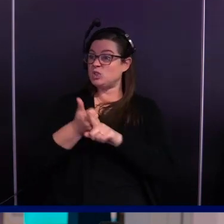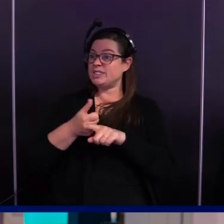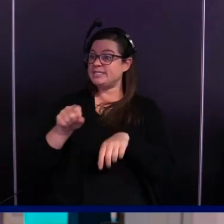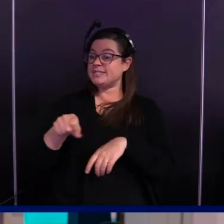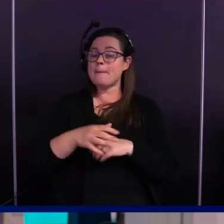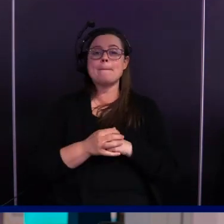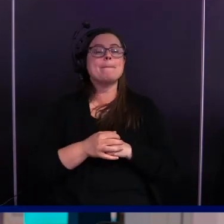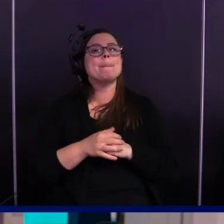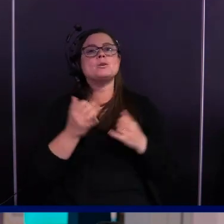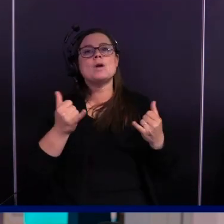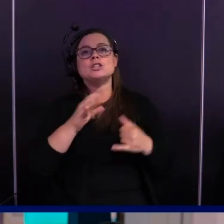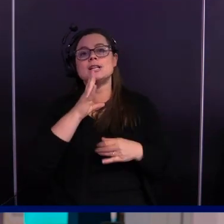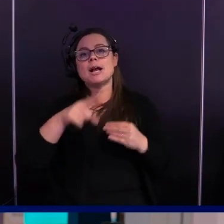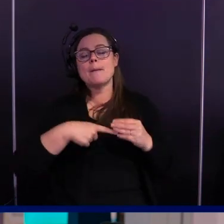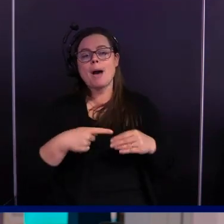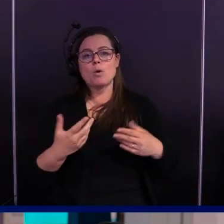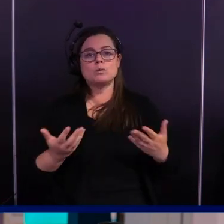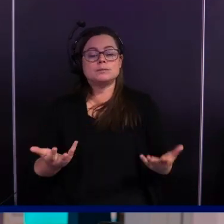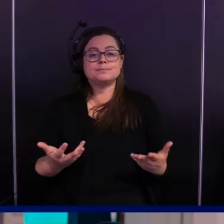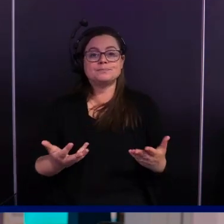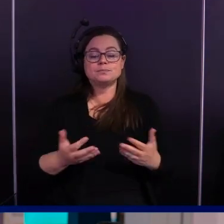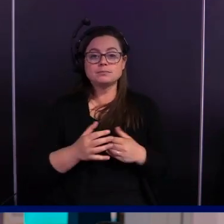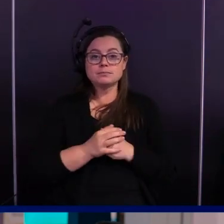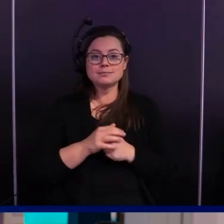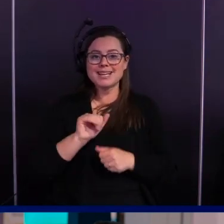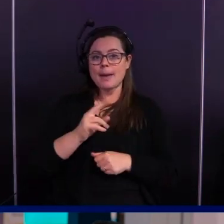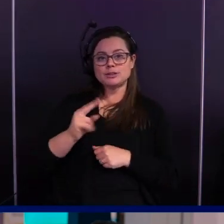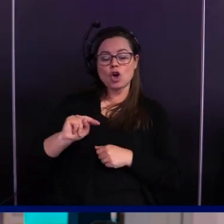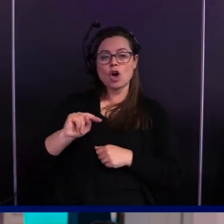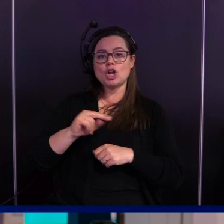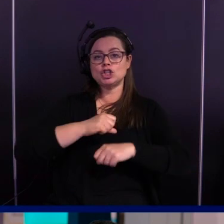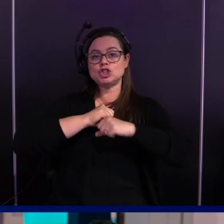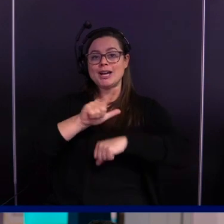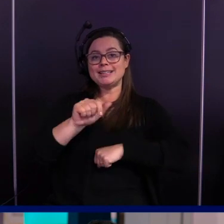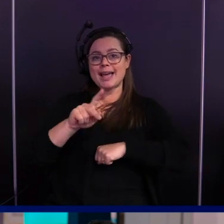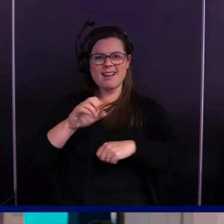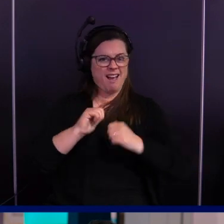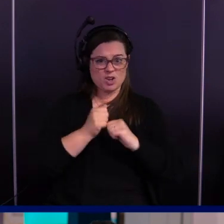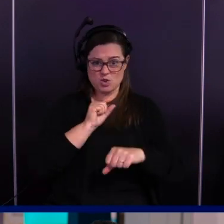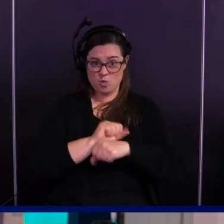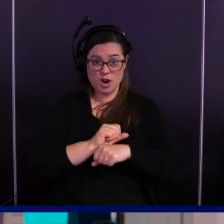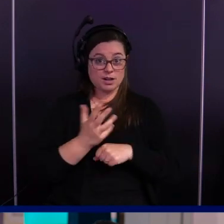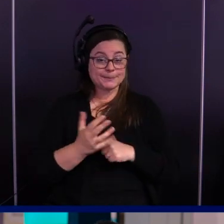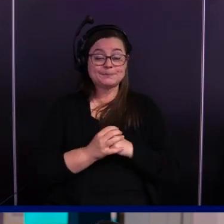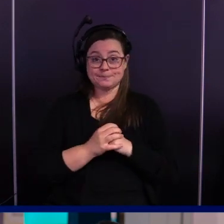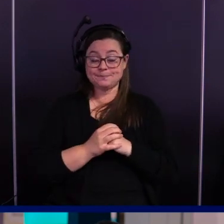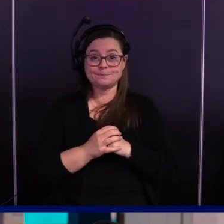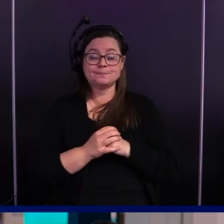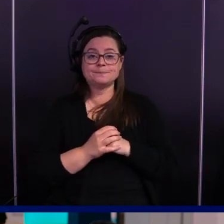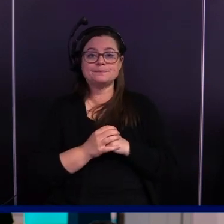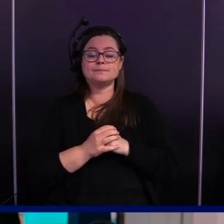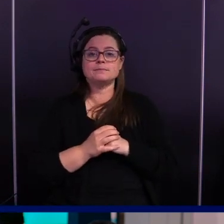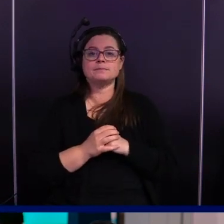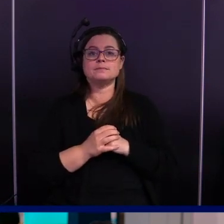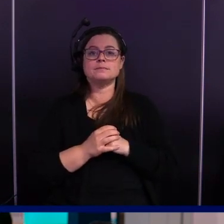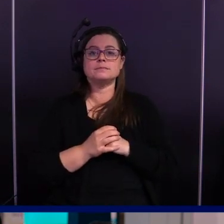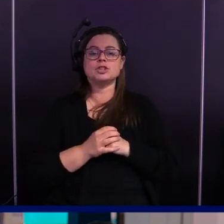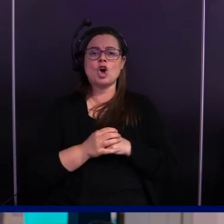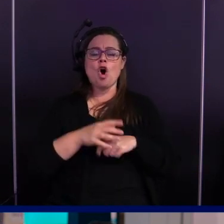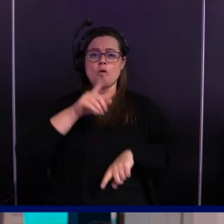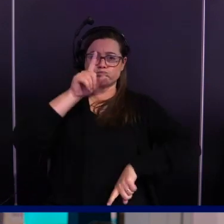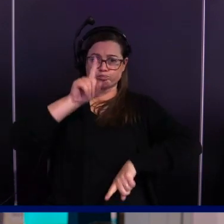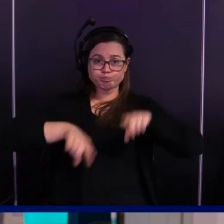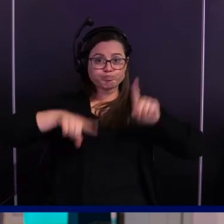talk about here how Amazon Security Lake works. There is a wide variety of